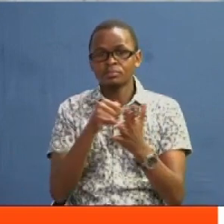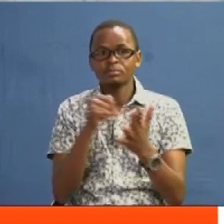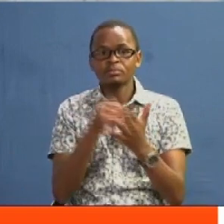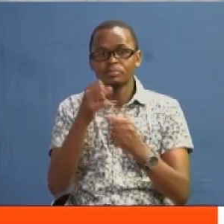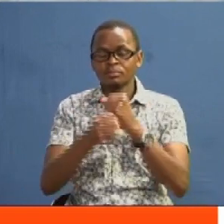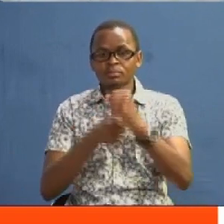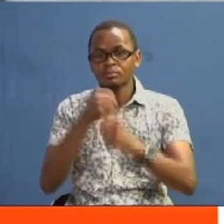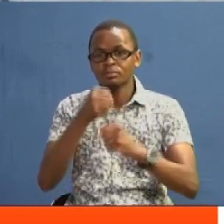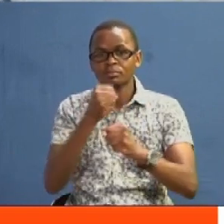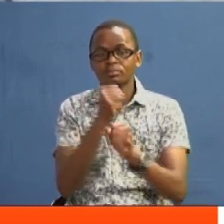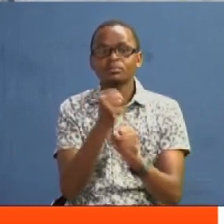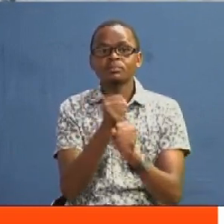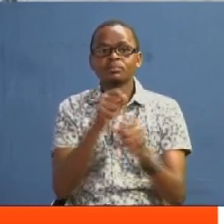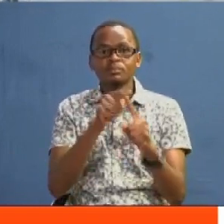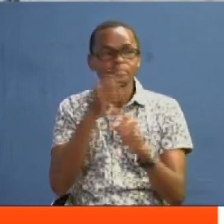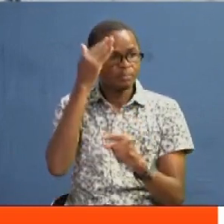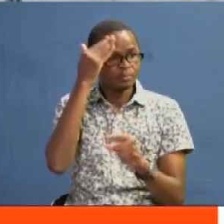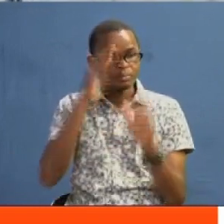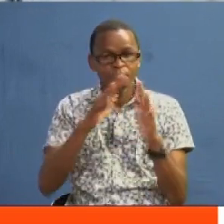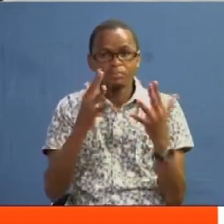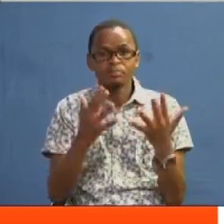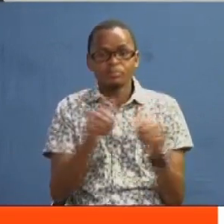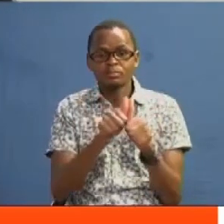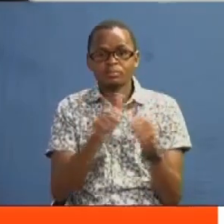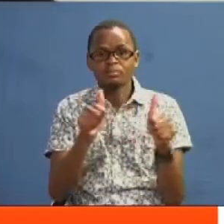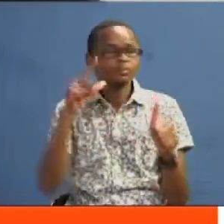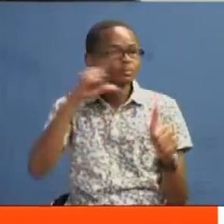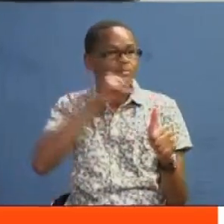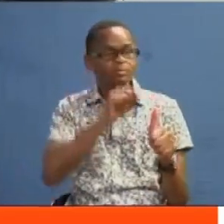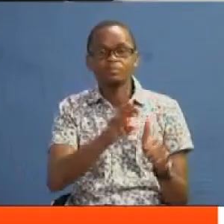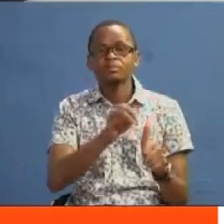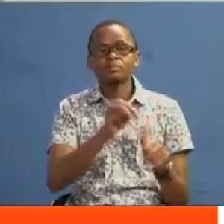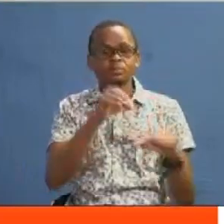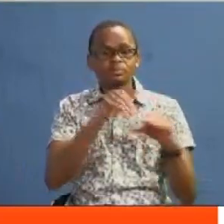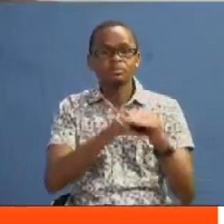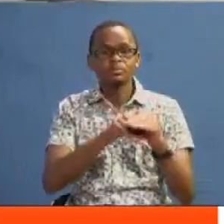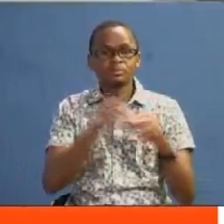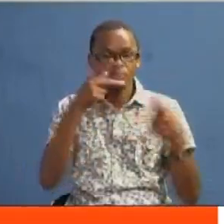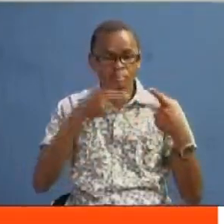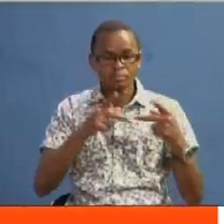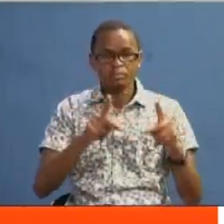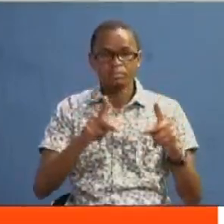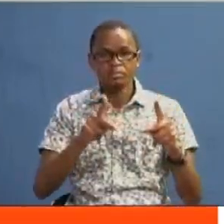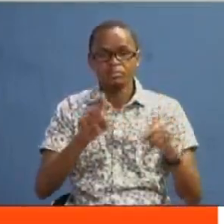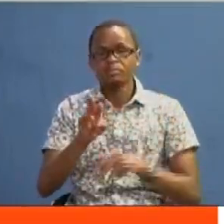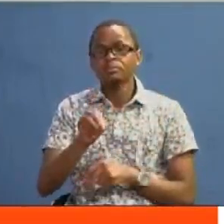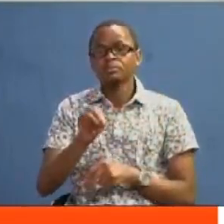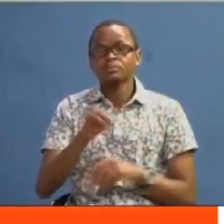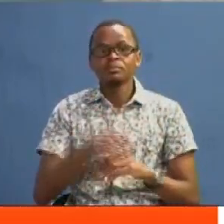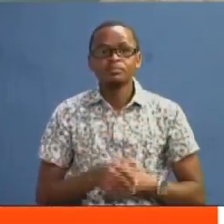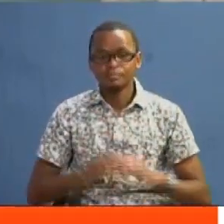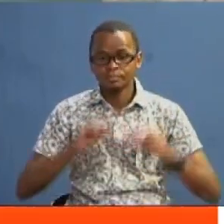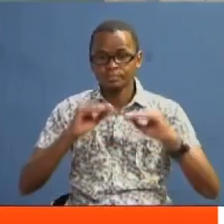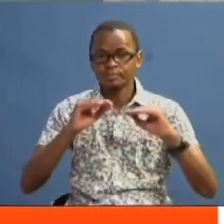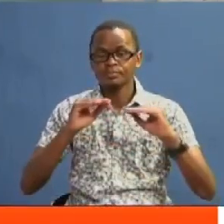performing certain tasks to determine how well they can complete them in a practical scenario. The teachers